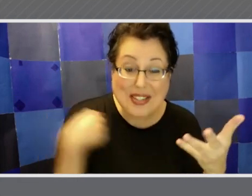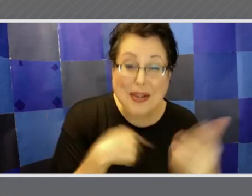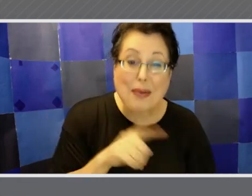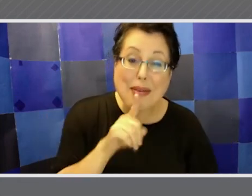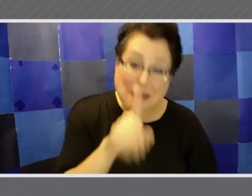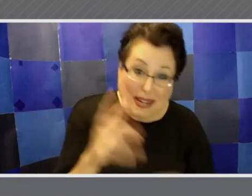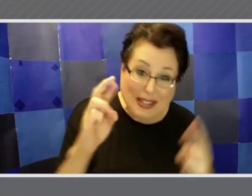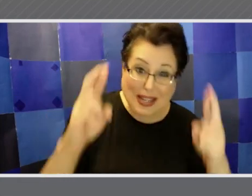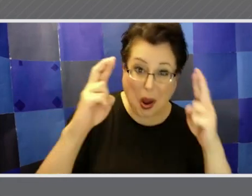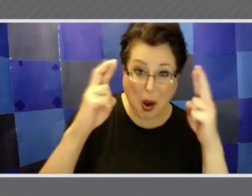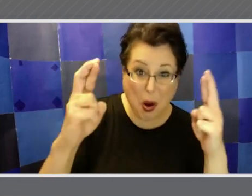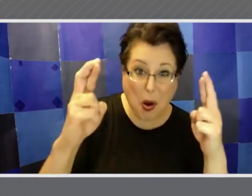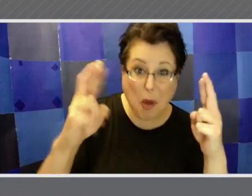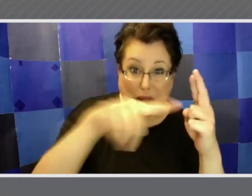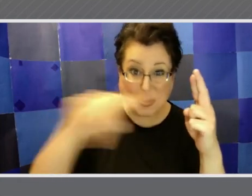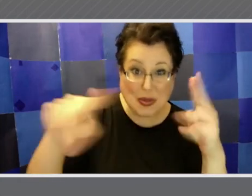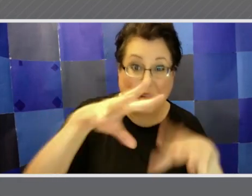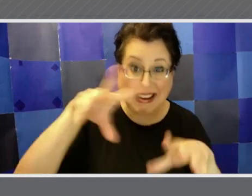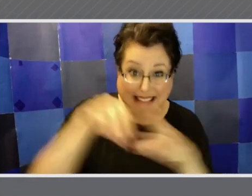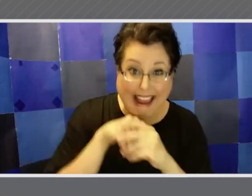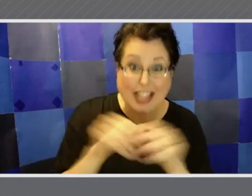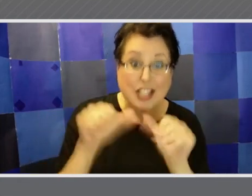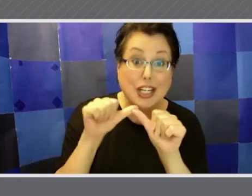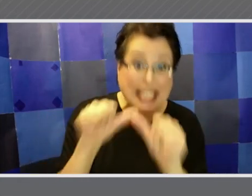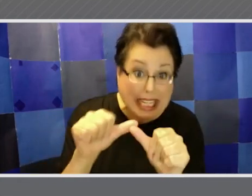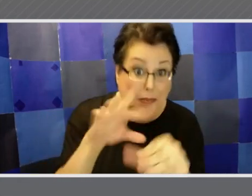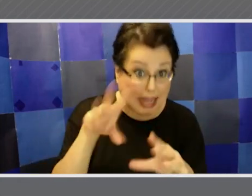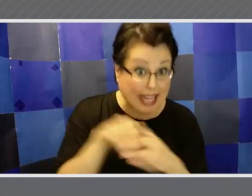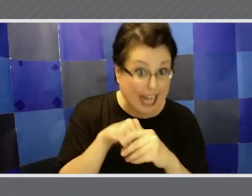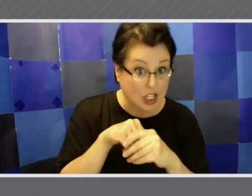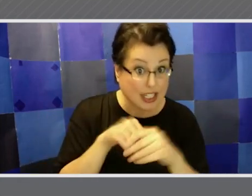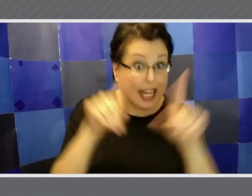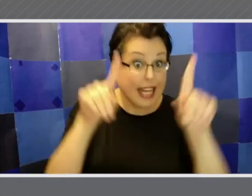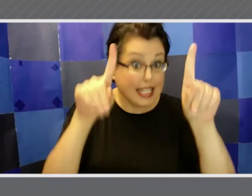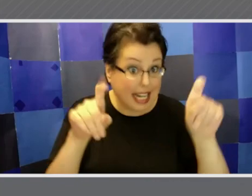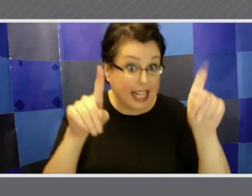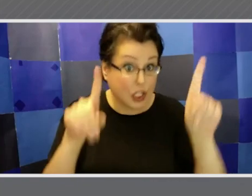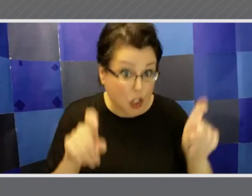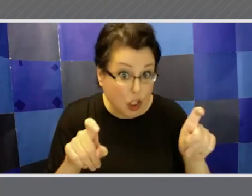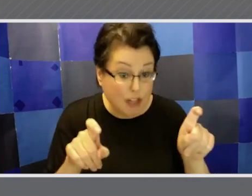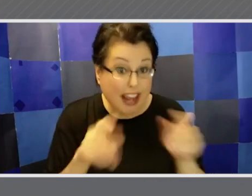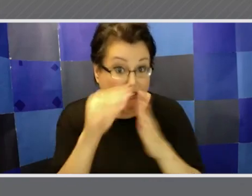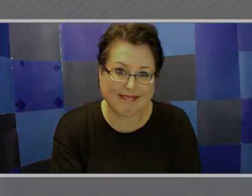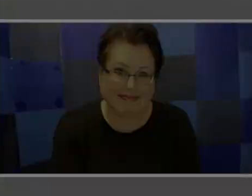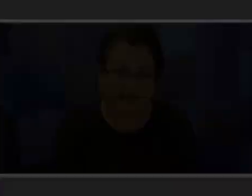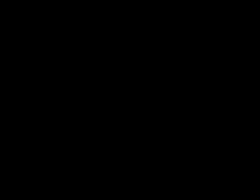hope you engage, keep engaging, take the surveys and fill things out for us. We love to hear from you.